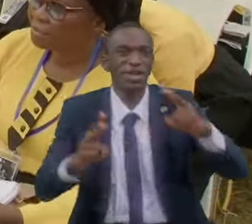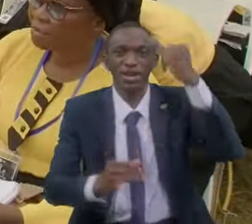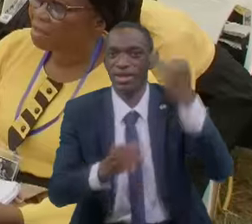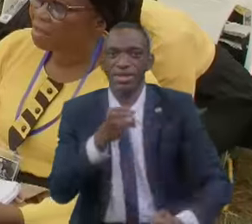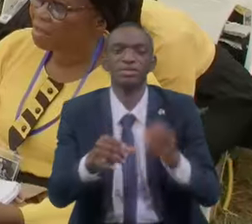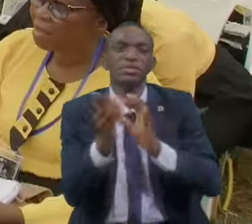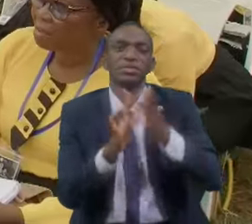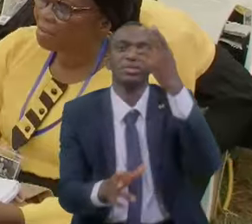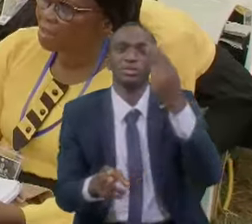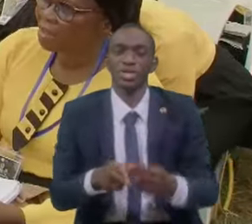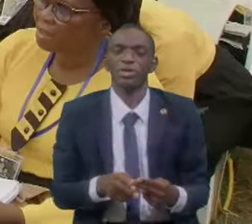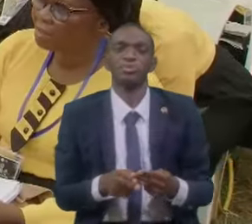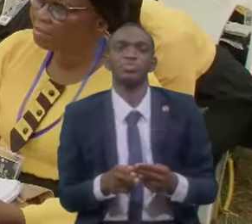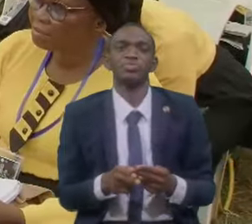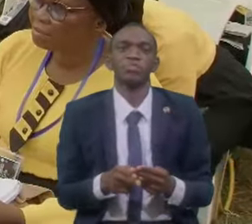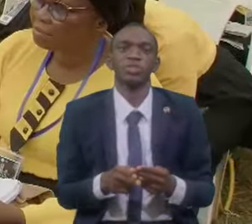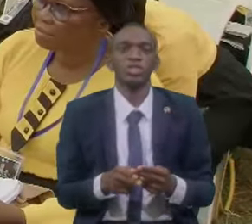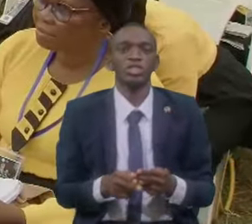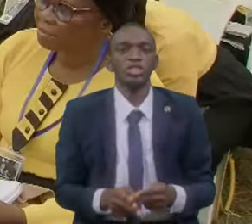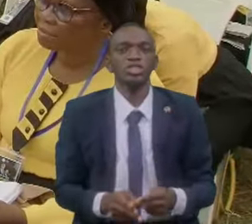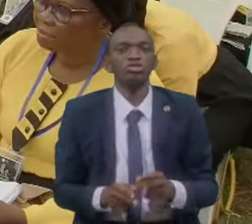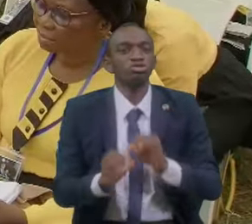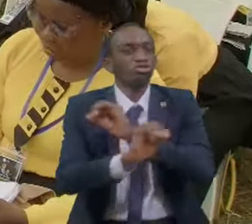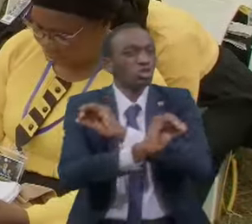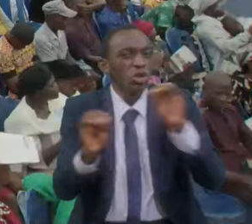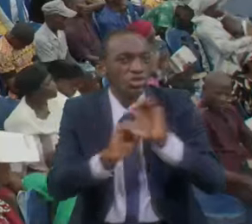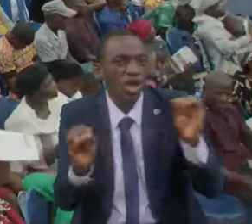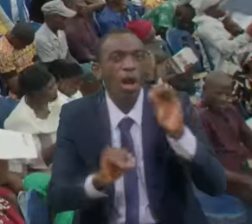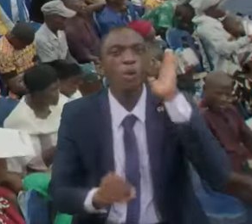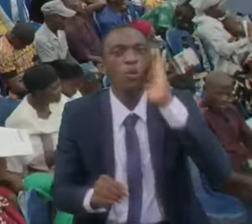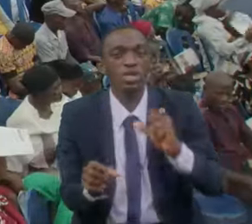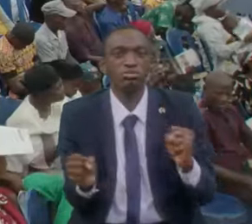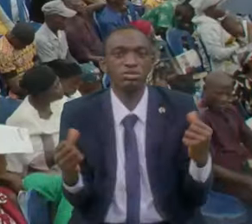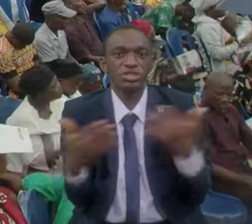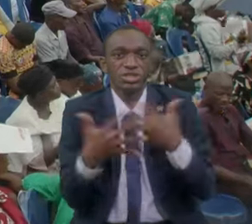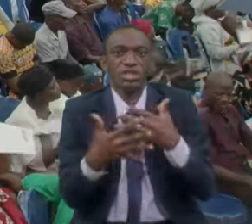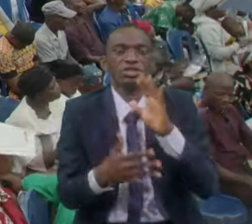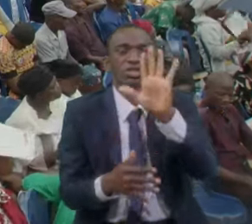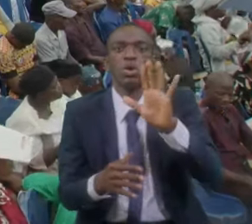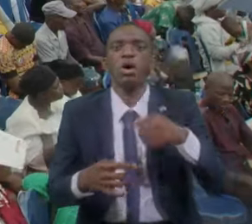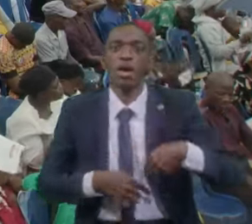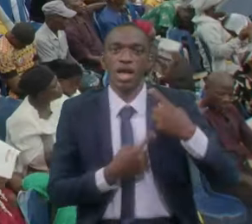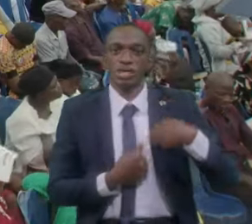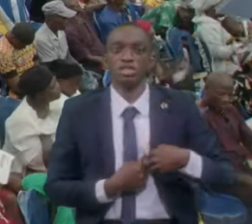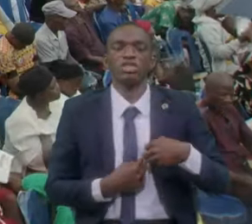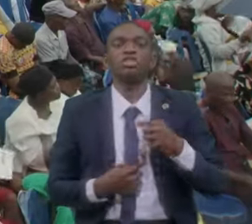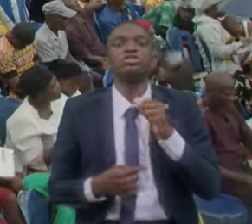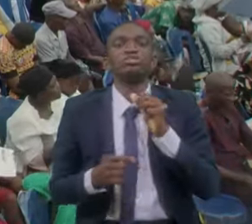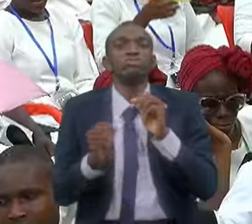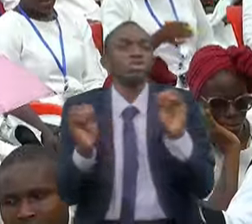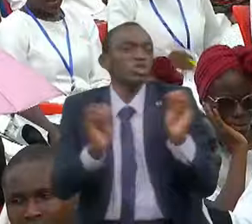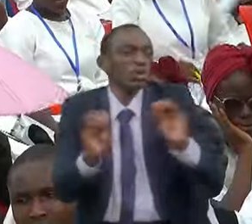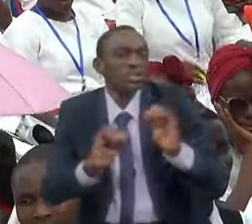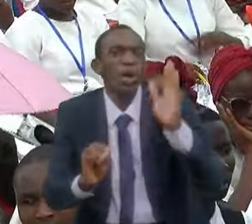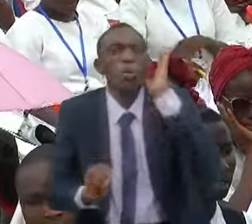name. Amen. Nothing will shake your heart. Amen. Nothing will move your